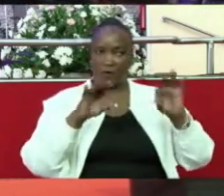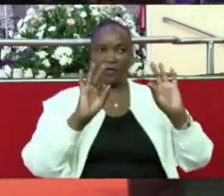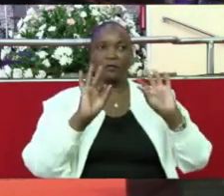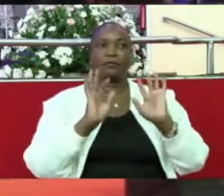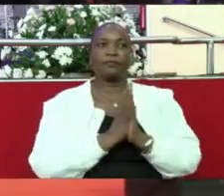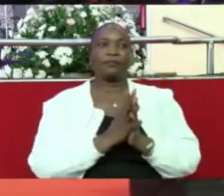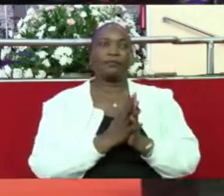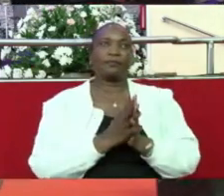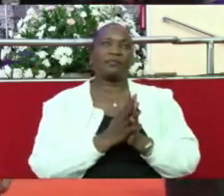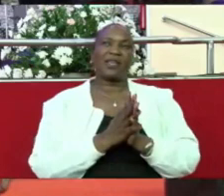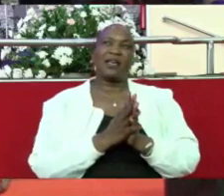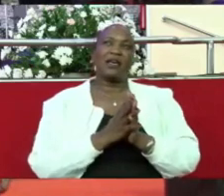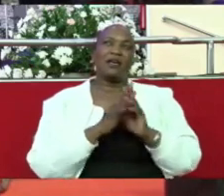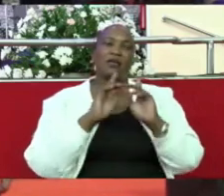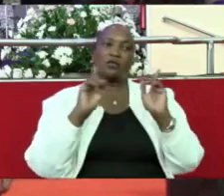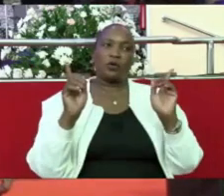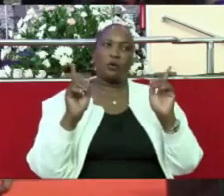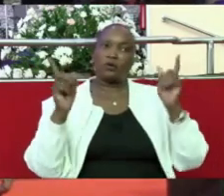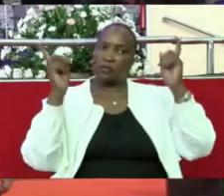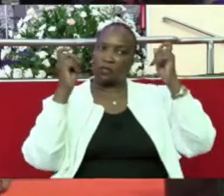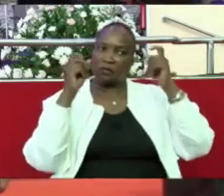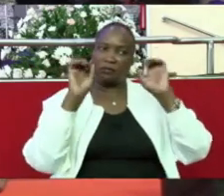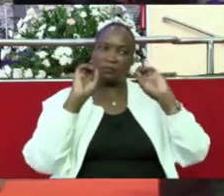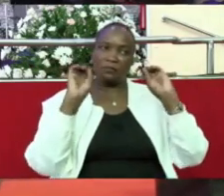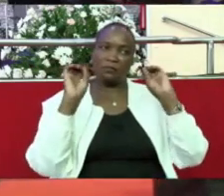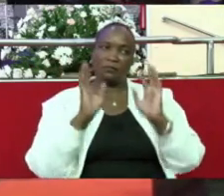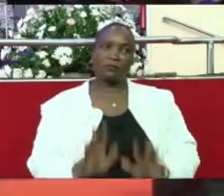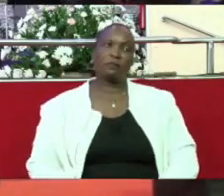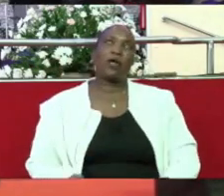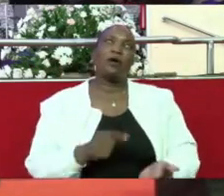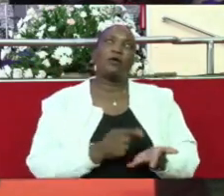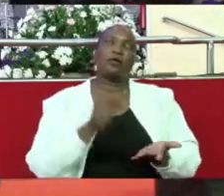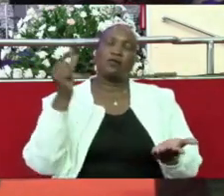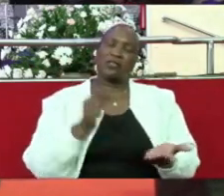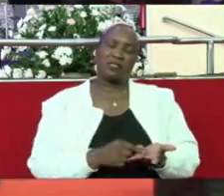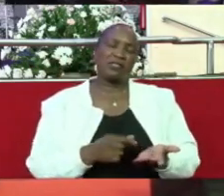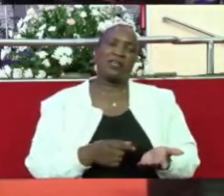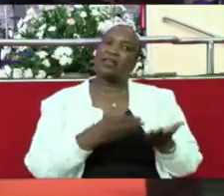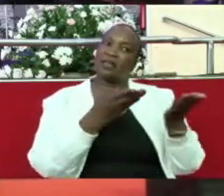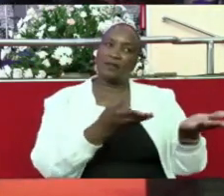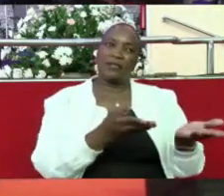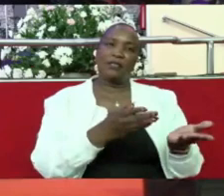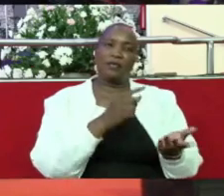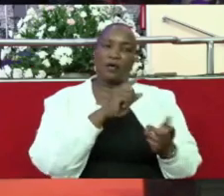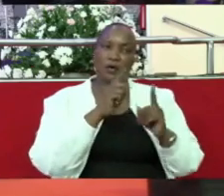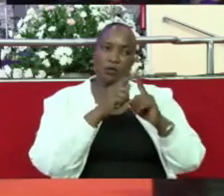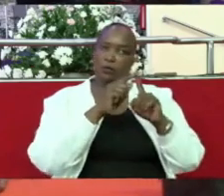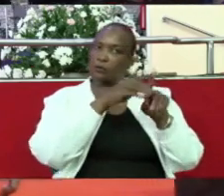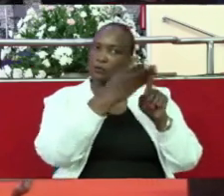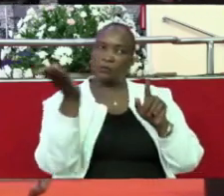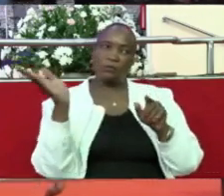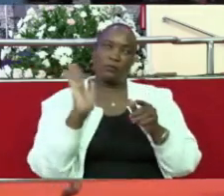kwamba usitende dhambi. Because the grace of God has been provided. Kwa sababu neema ya Mungu imeletwa. If you think of that grace that God is giving